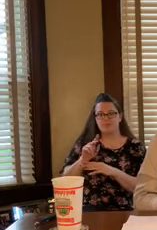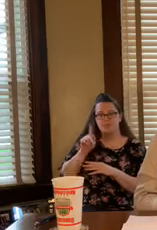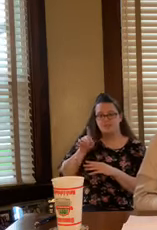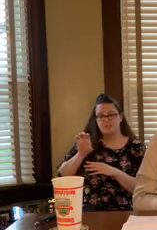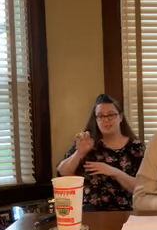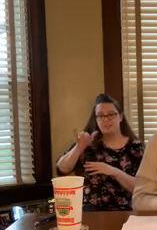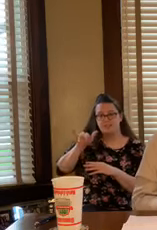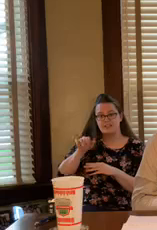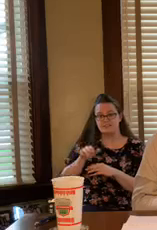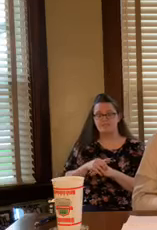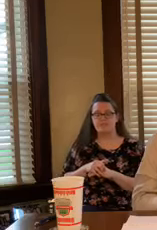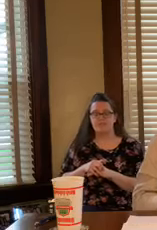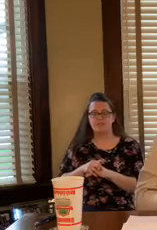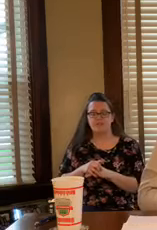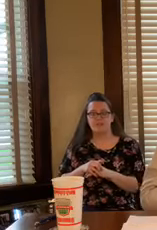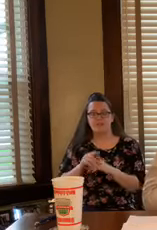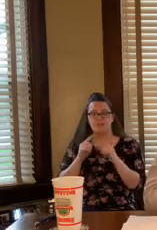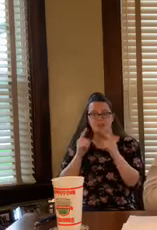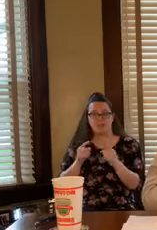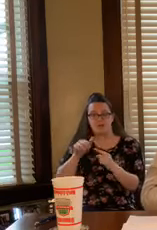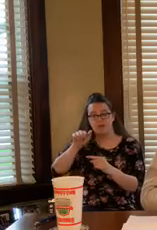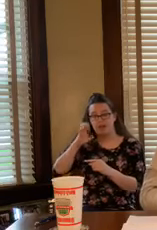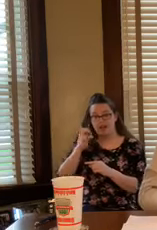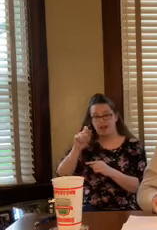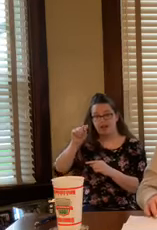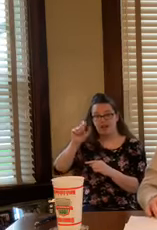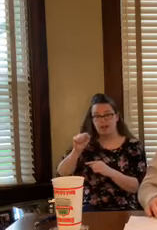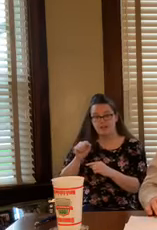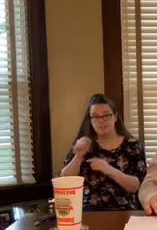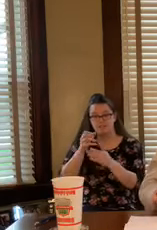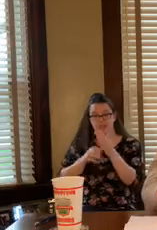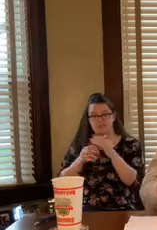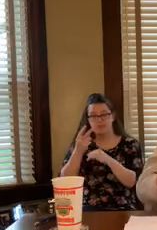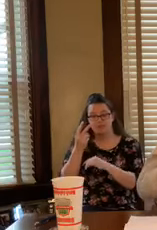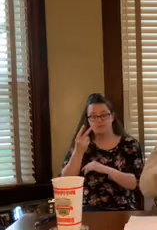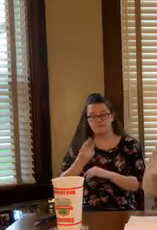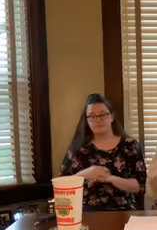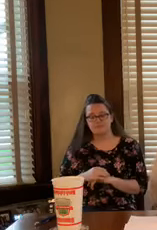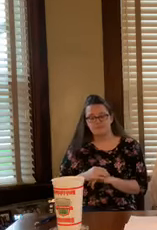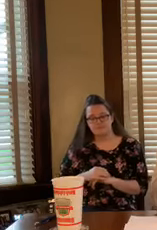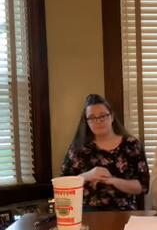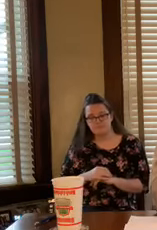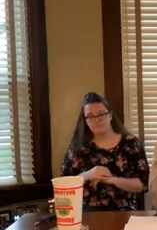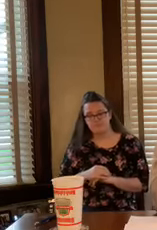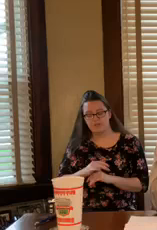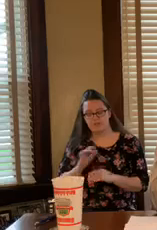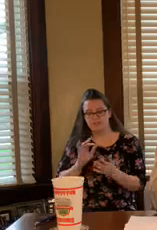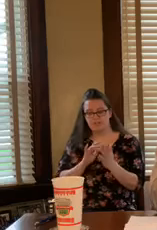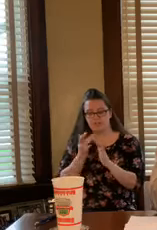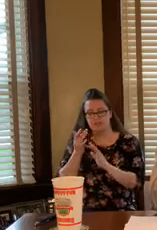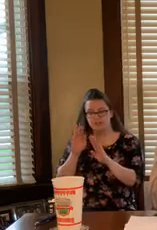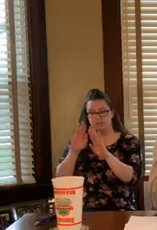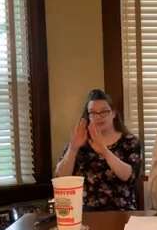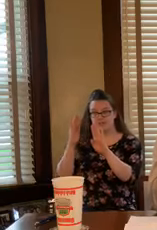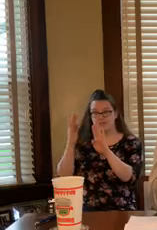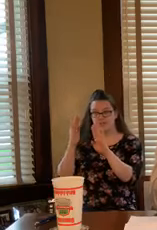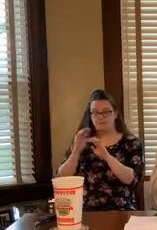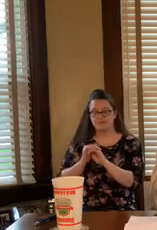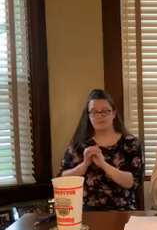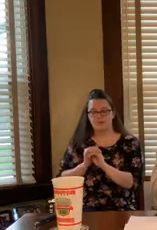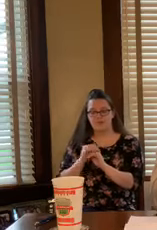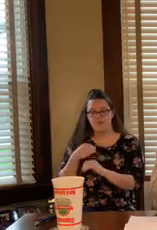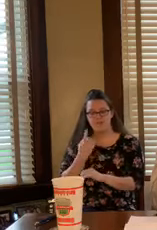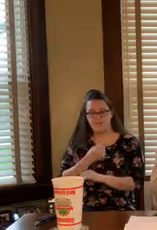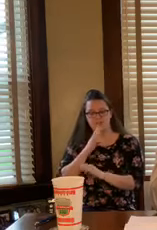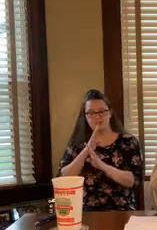2 in the Acts of the Apostles. Now remember, Jesus is the door. We're talking about the